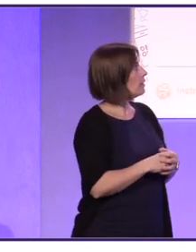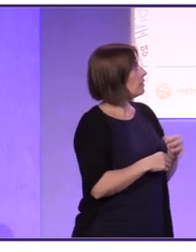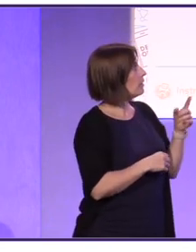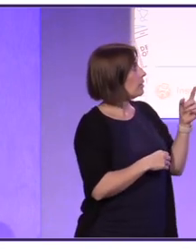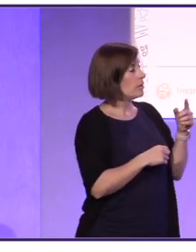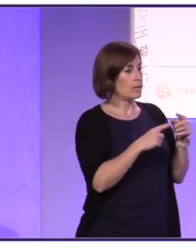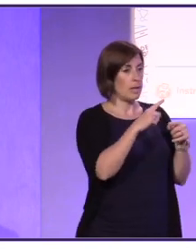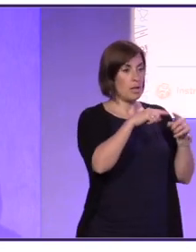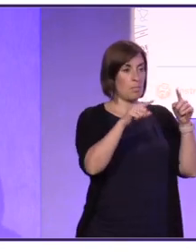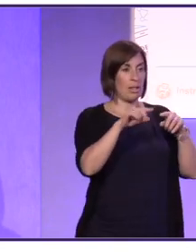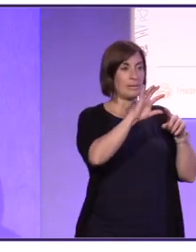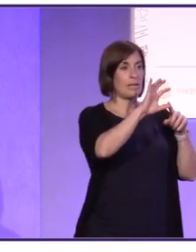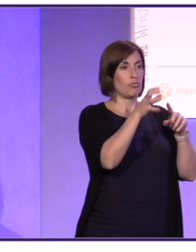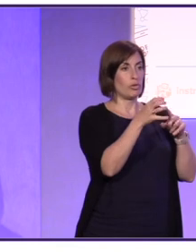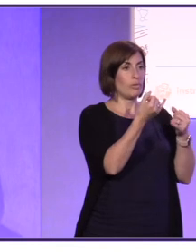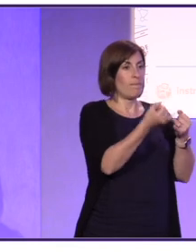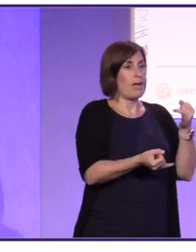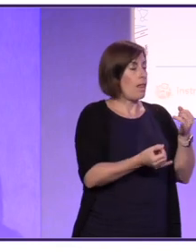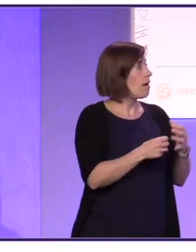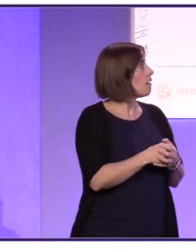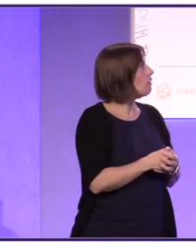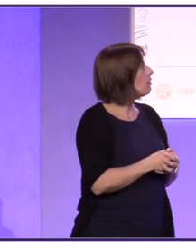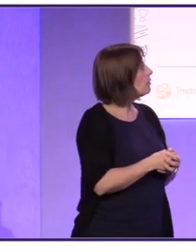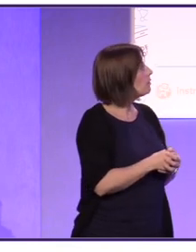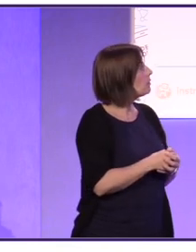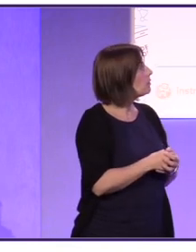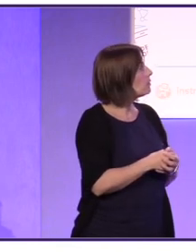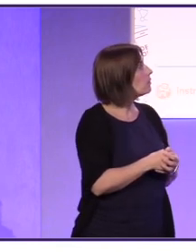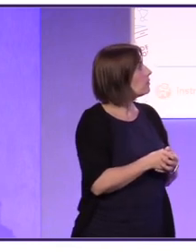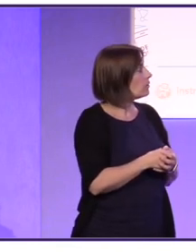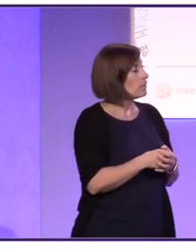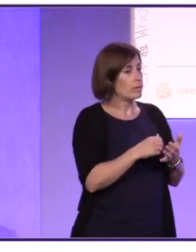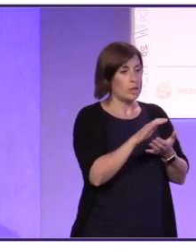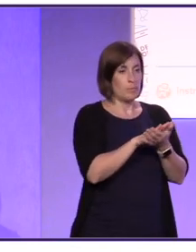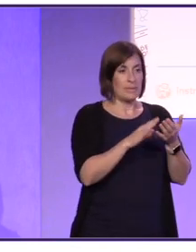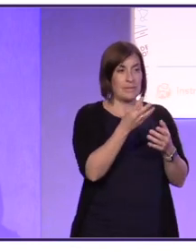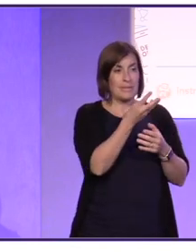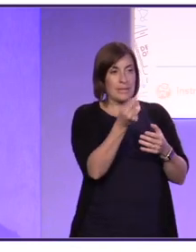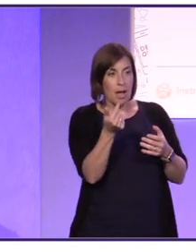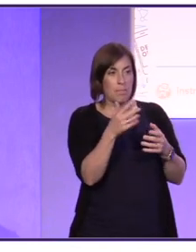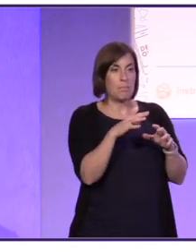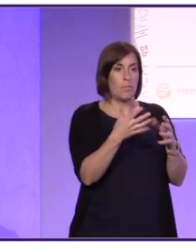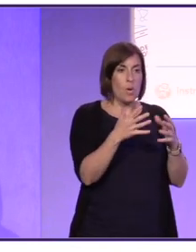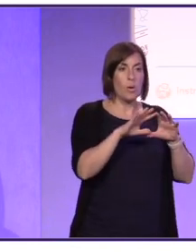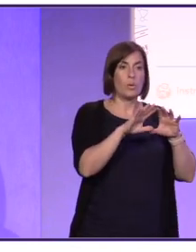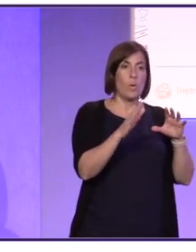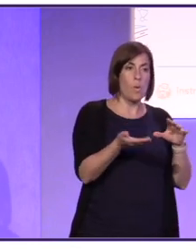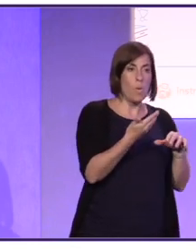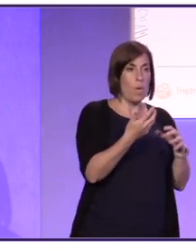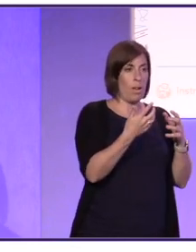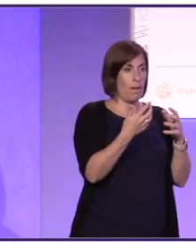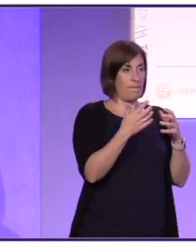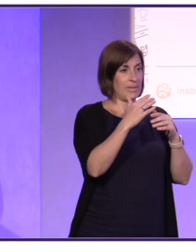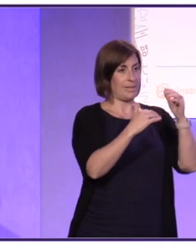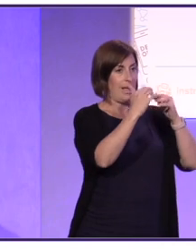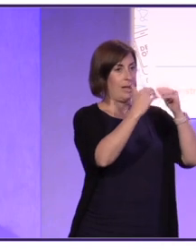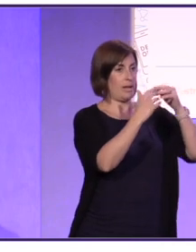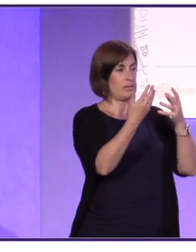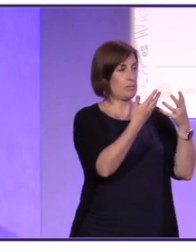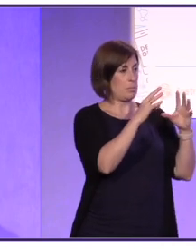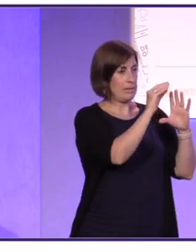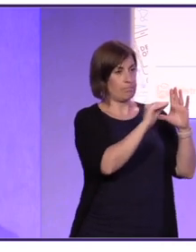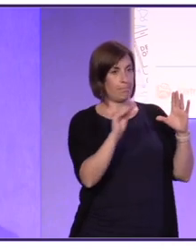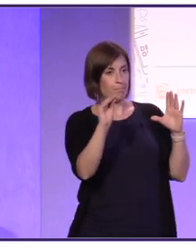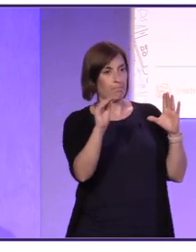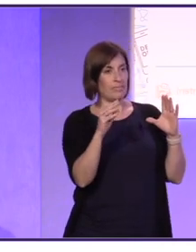regional failovers. And that means deploying some or all of your stack in another area. When